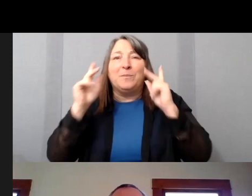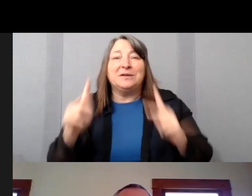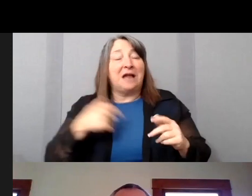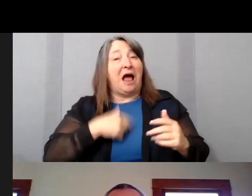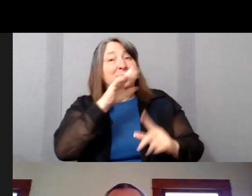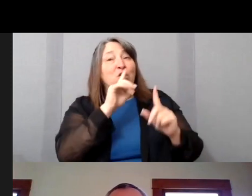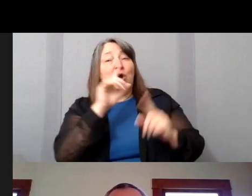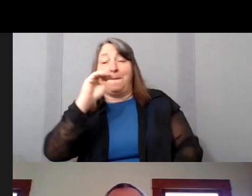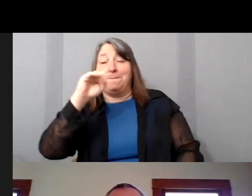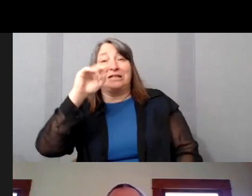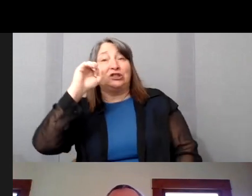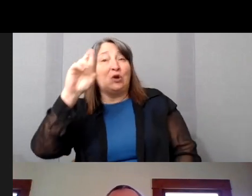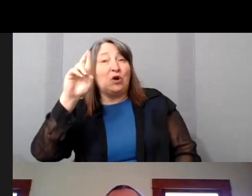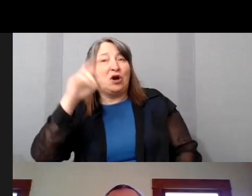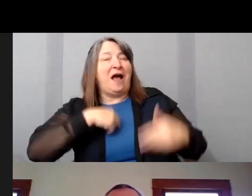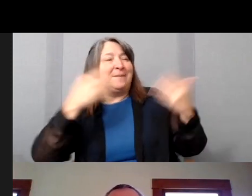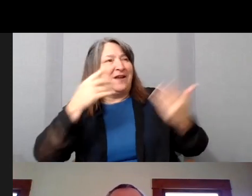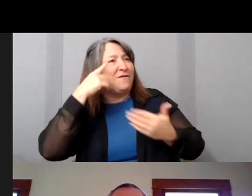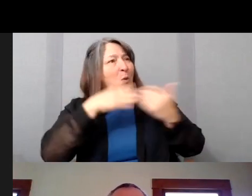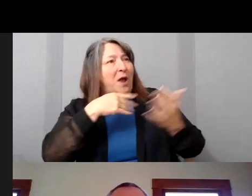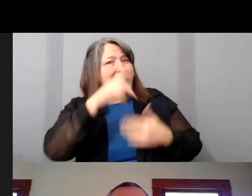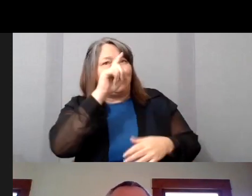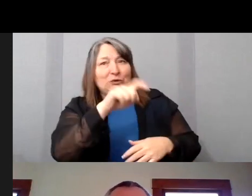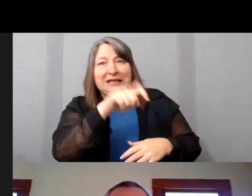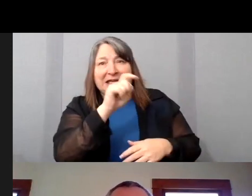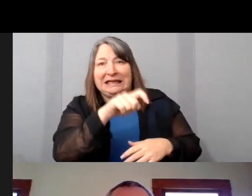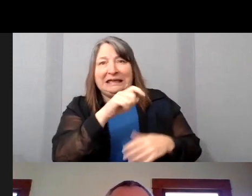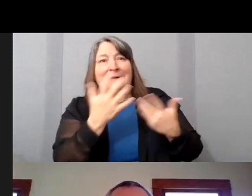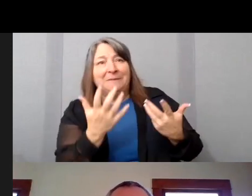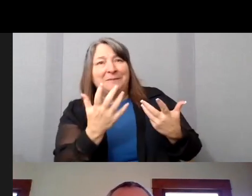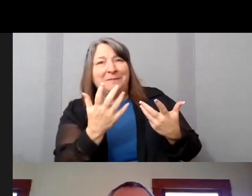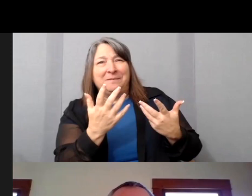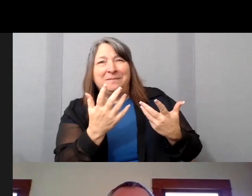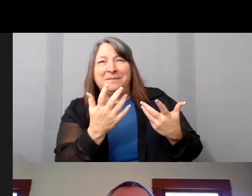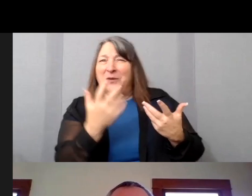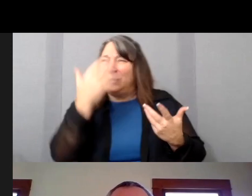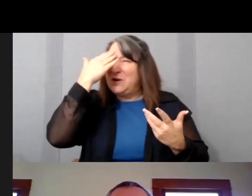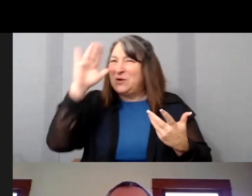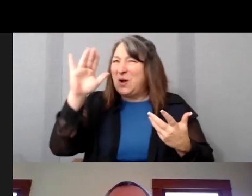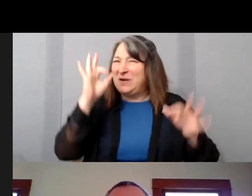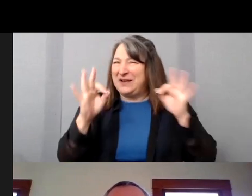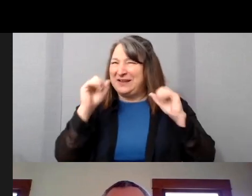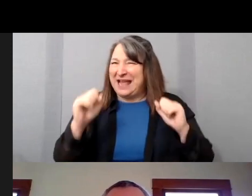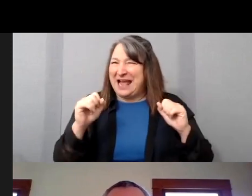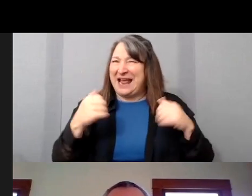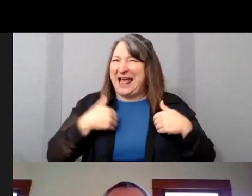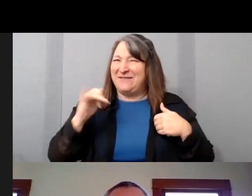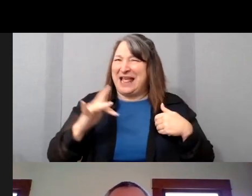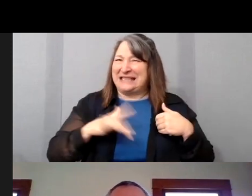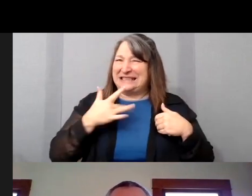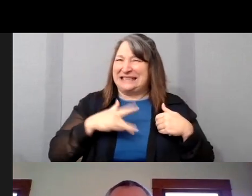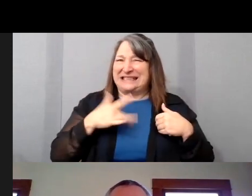of whatever you need. We really don't know whether you can build that sense of almost being like